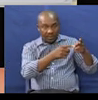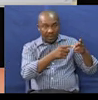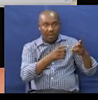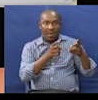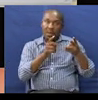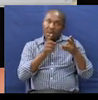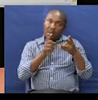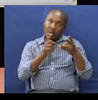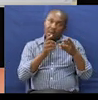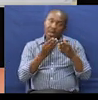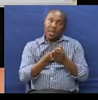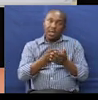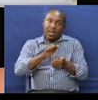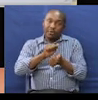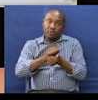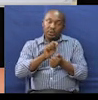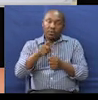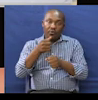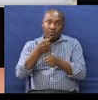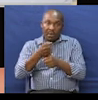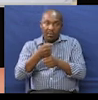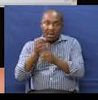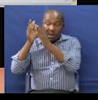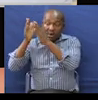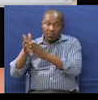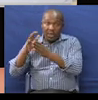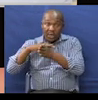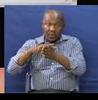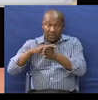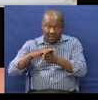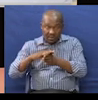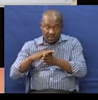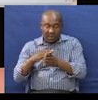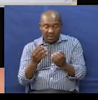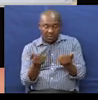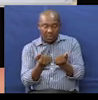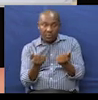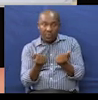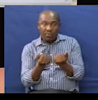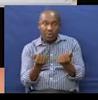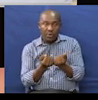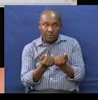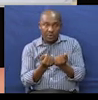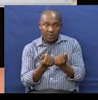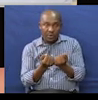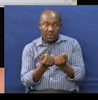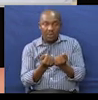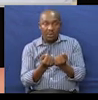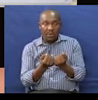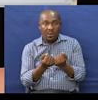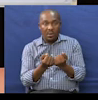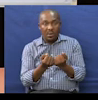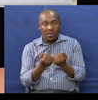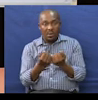of labor which humans normally use so as to produce various types of goods